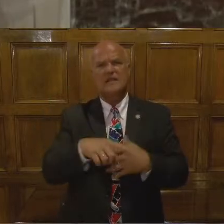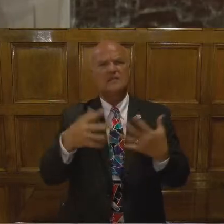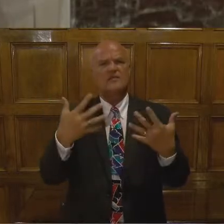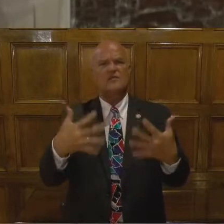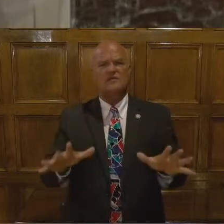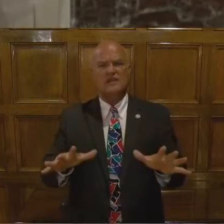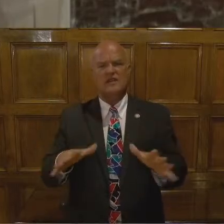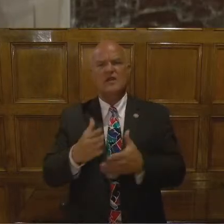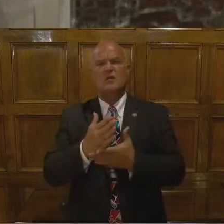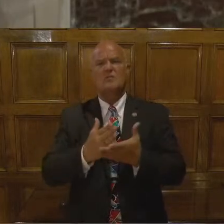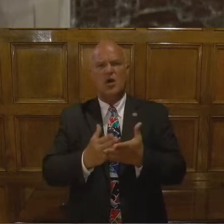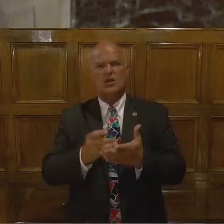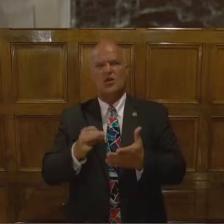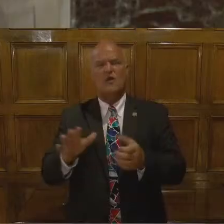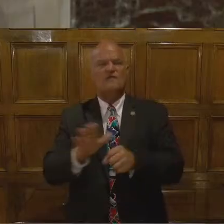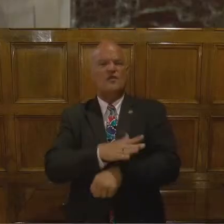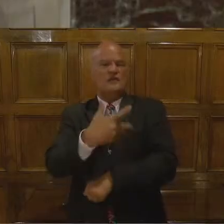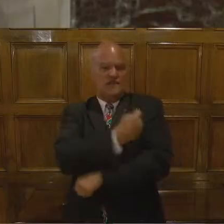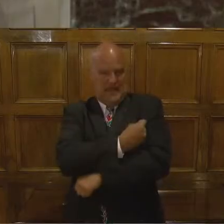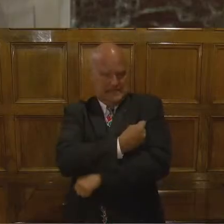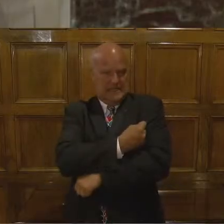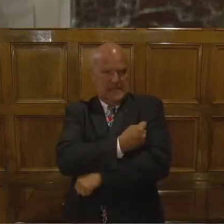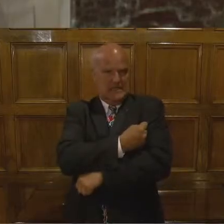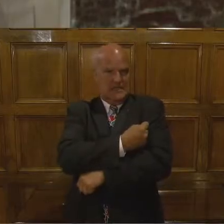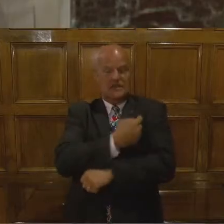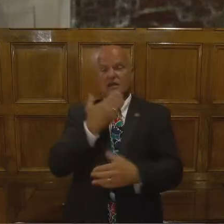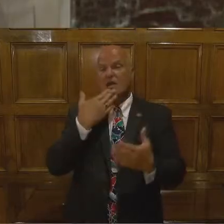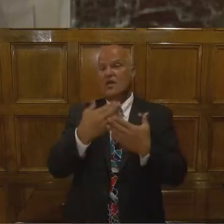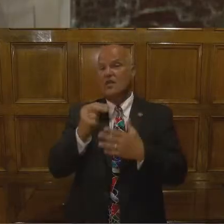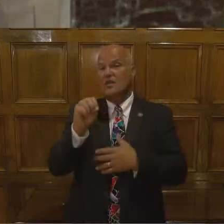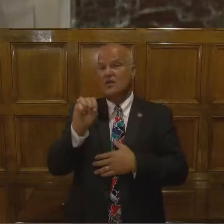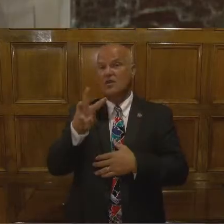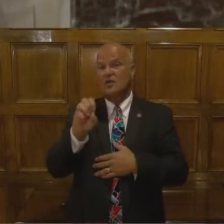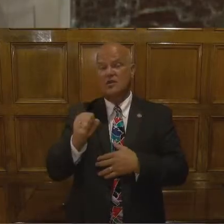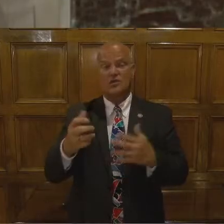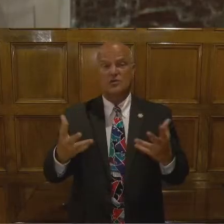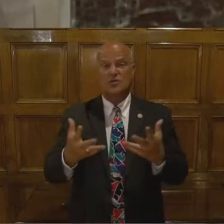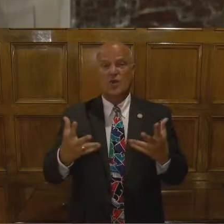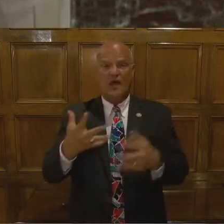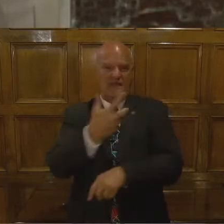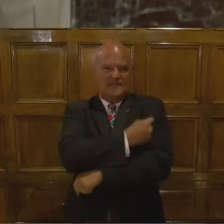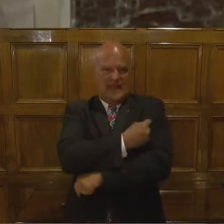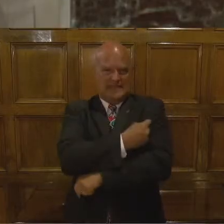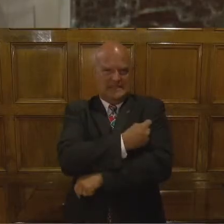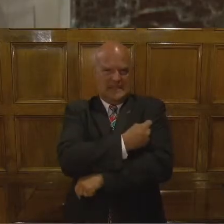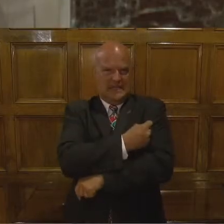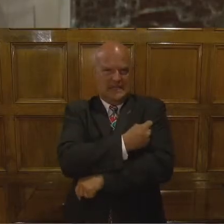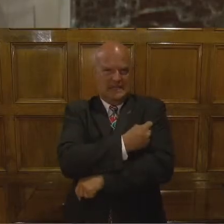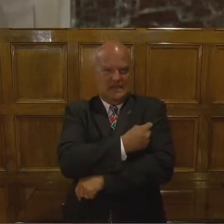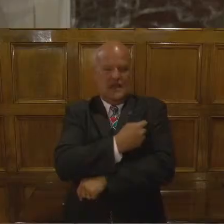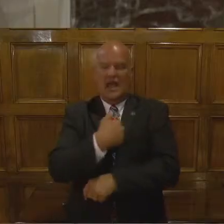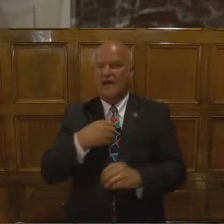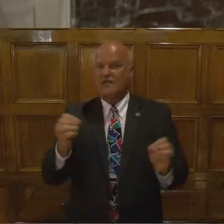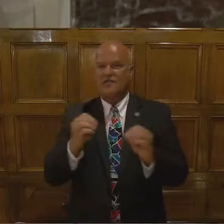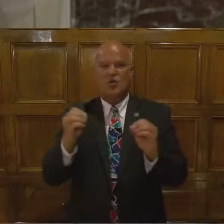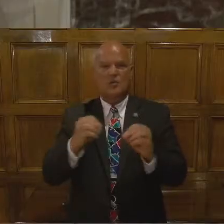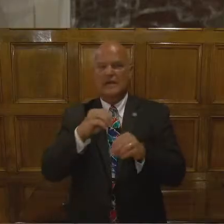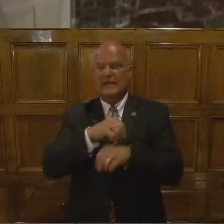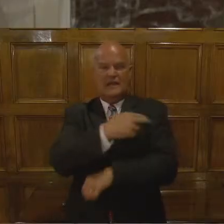were either partially or fully vaccinated. The good news is that because they were vaccinated, we don't have anyone